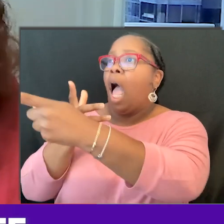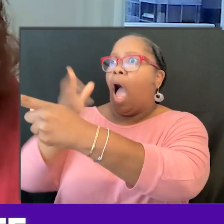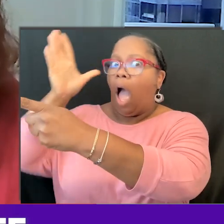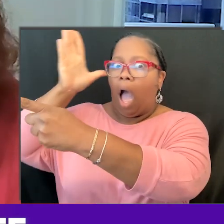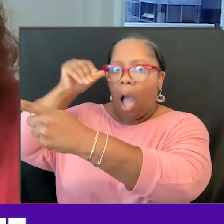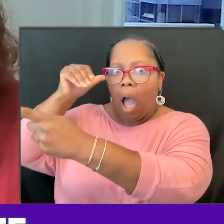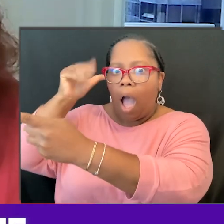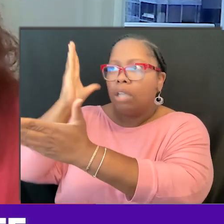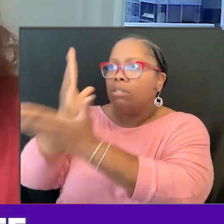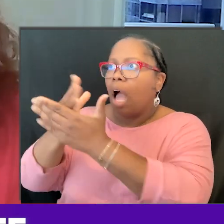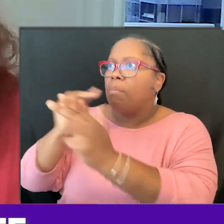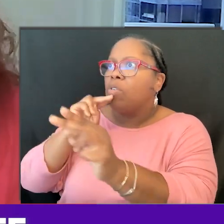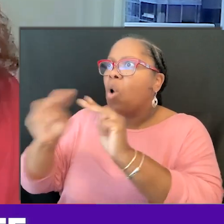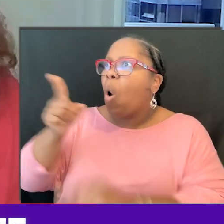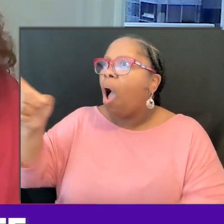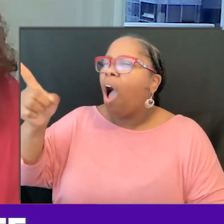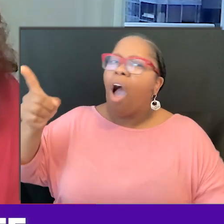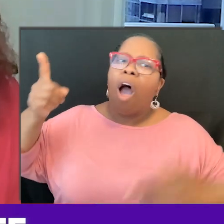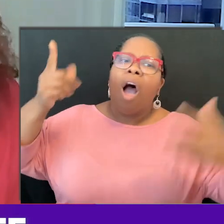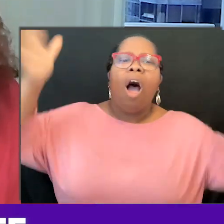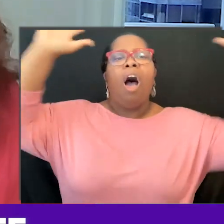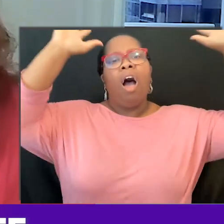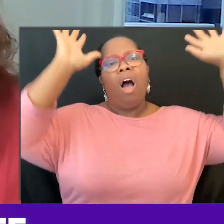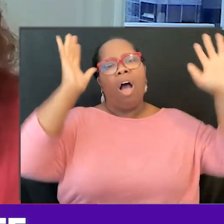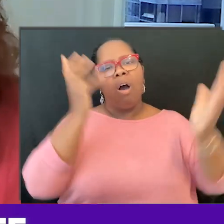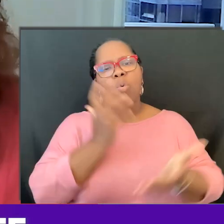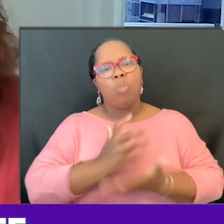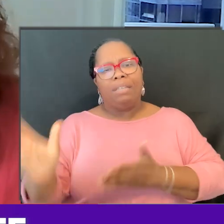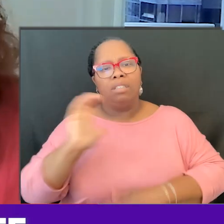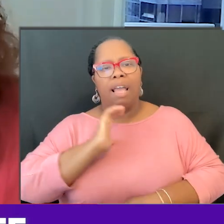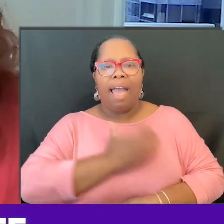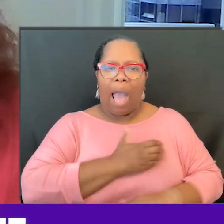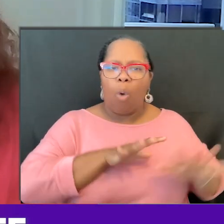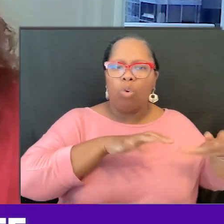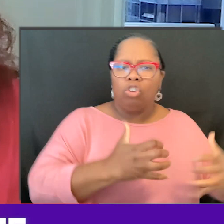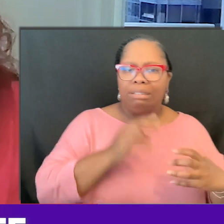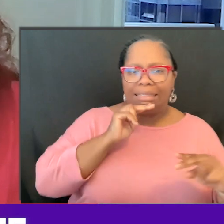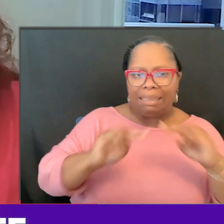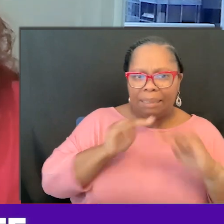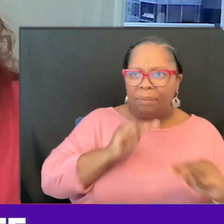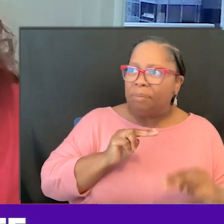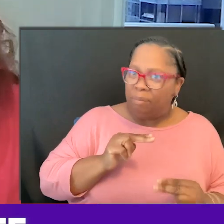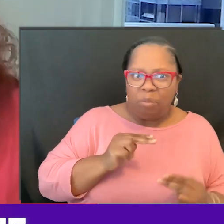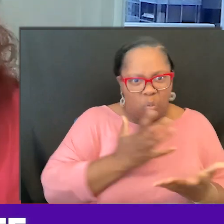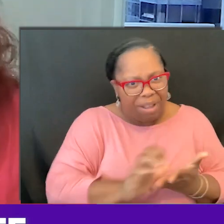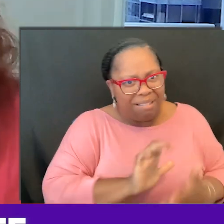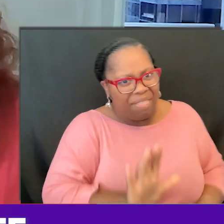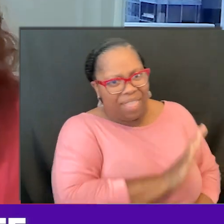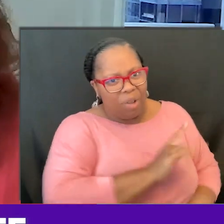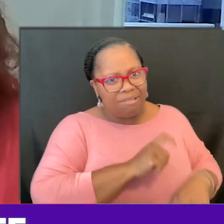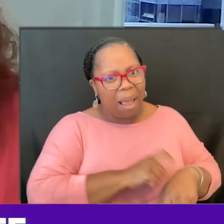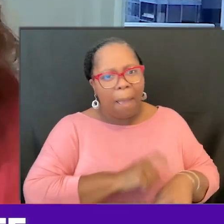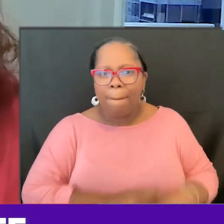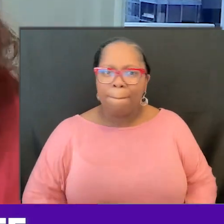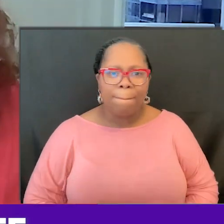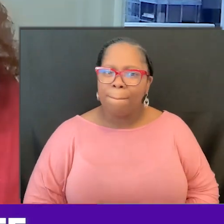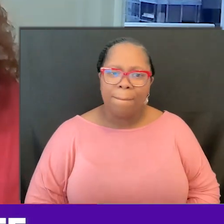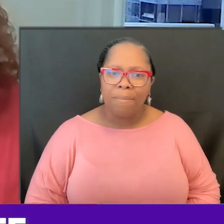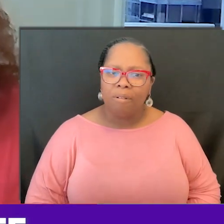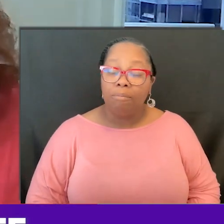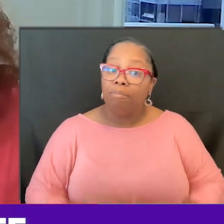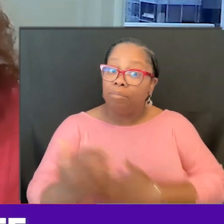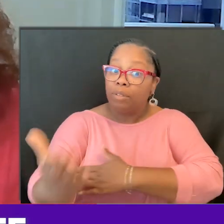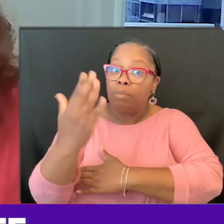and wasted our team's time. This morning, the district called for an